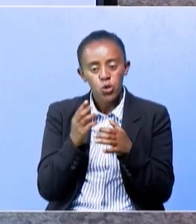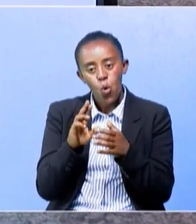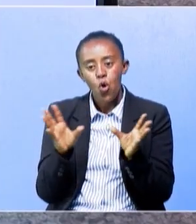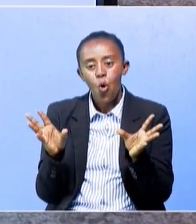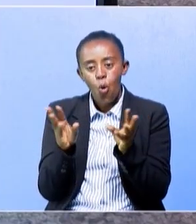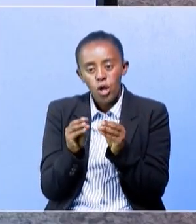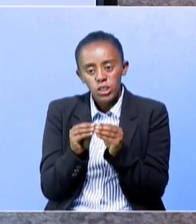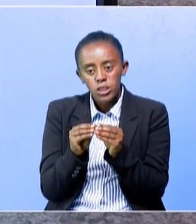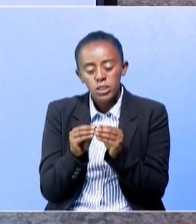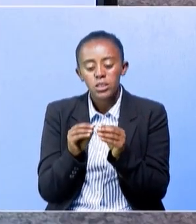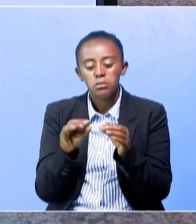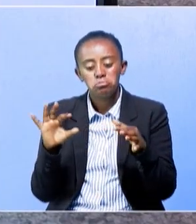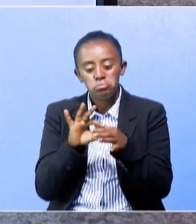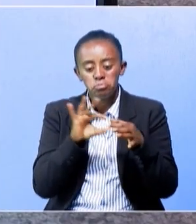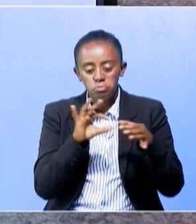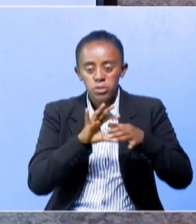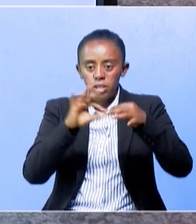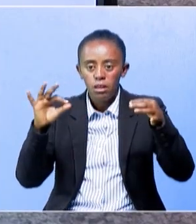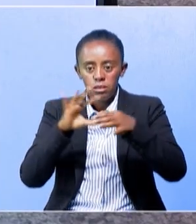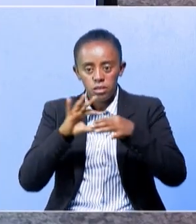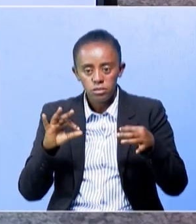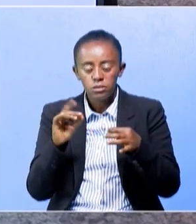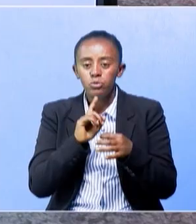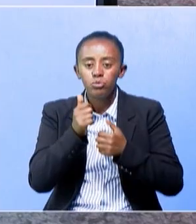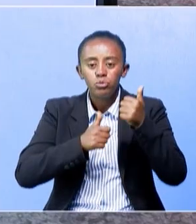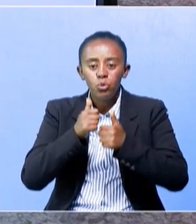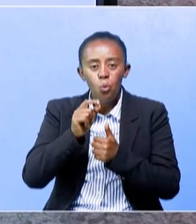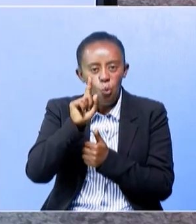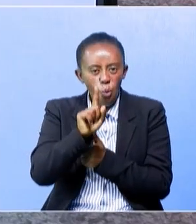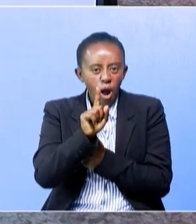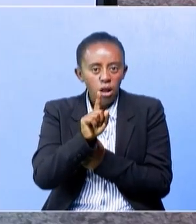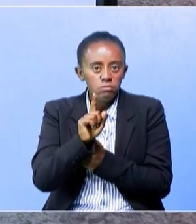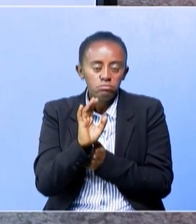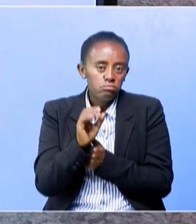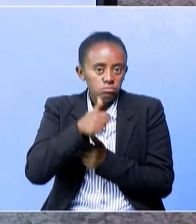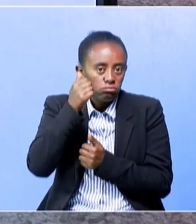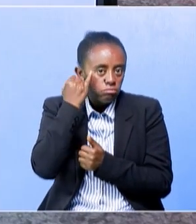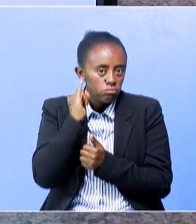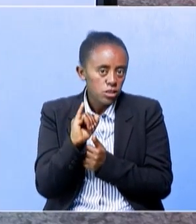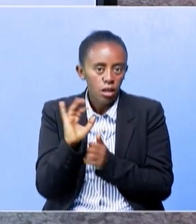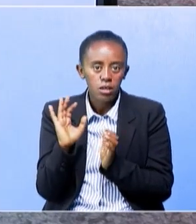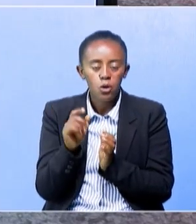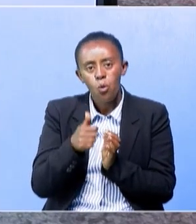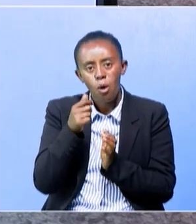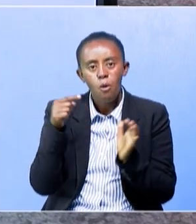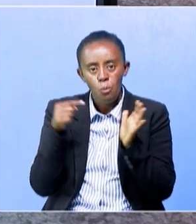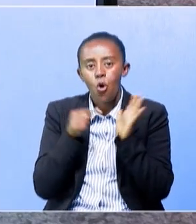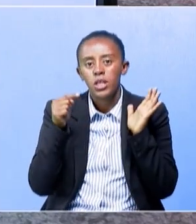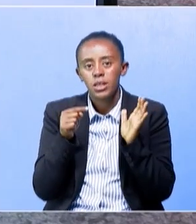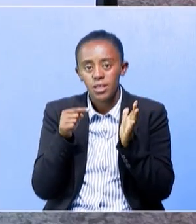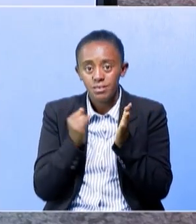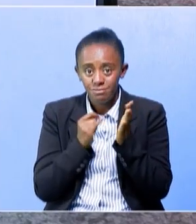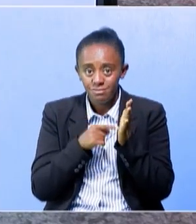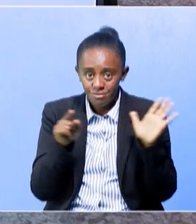collection of related sentences which talks about one main idea or one point. Is it